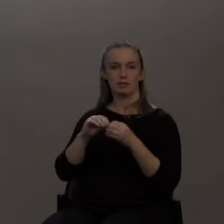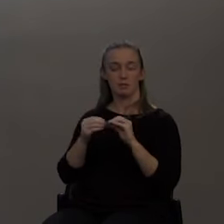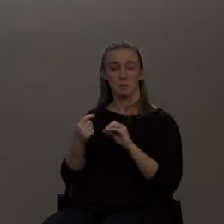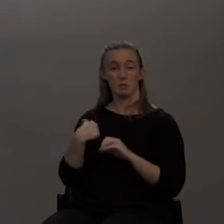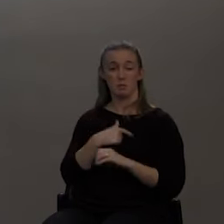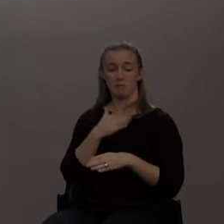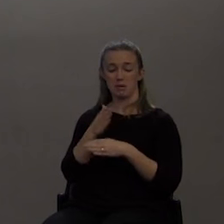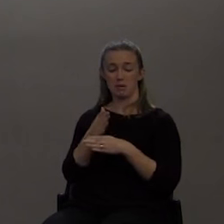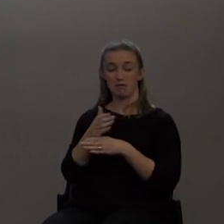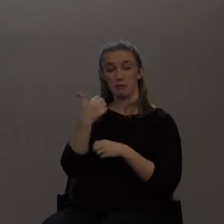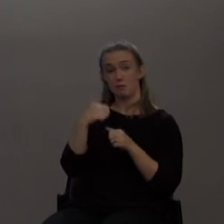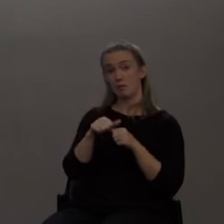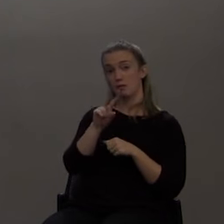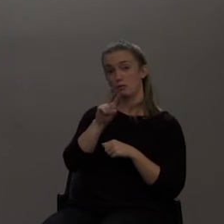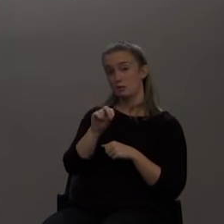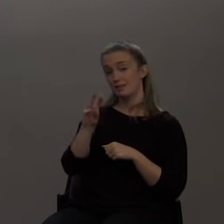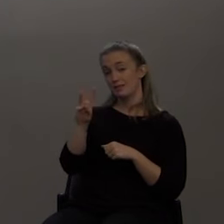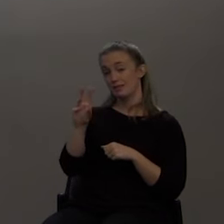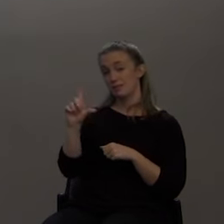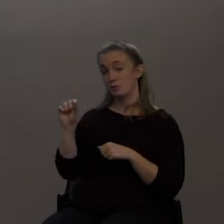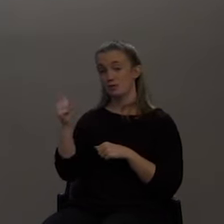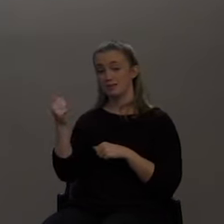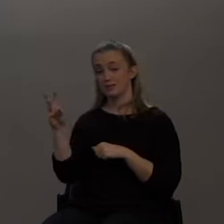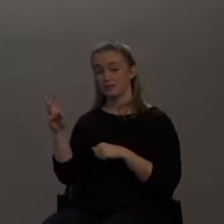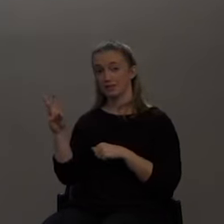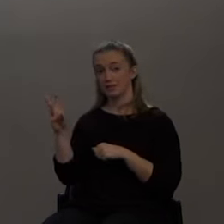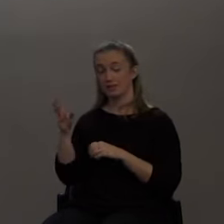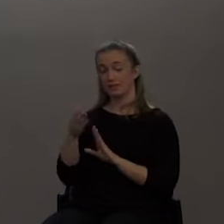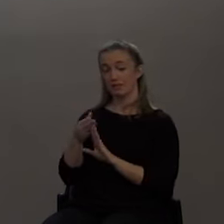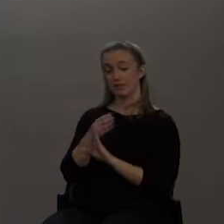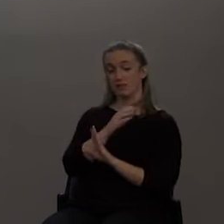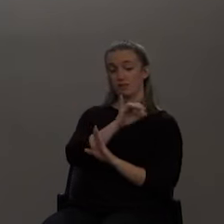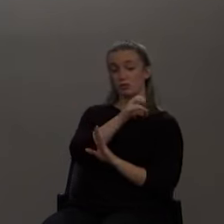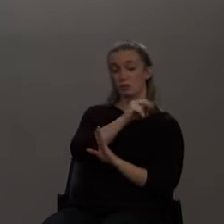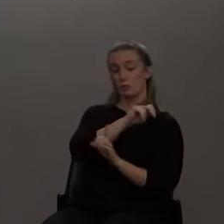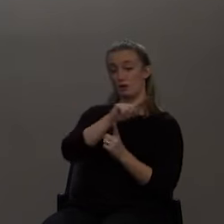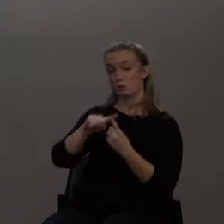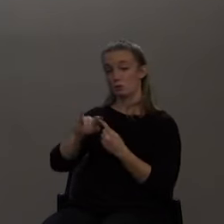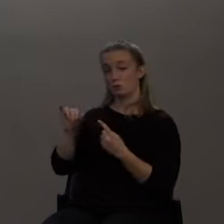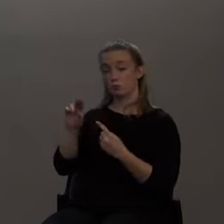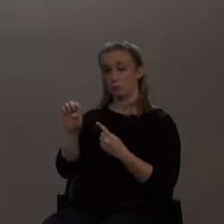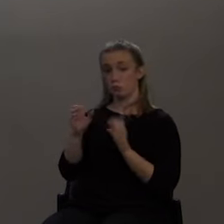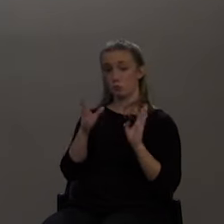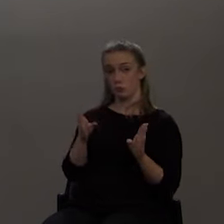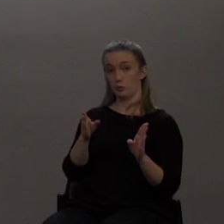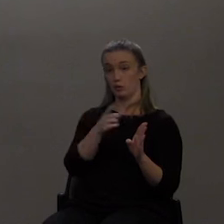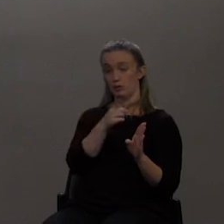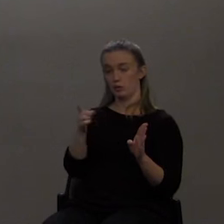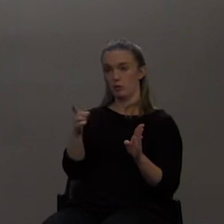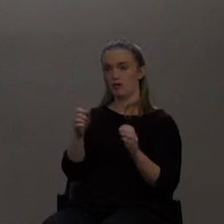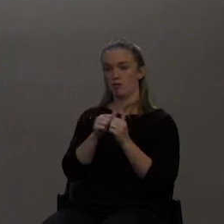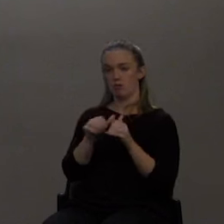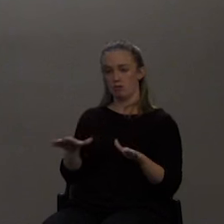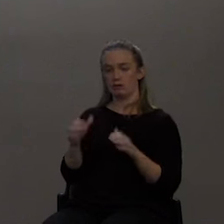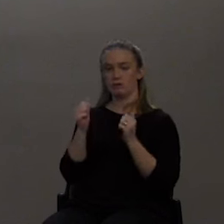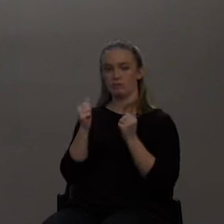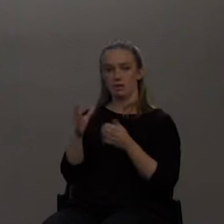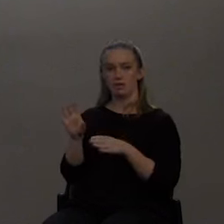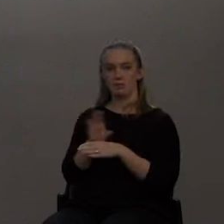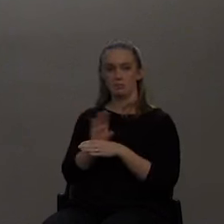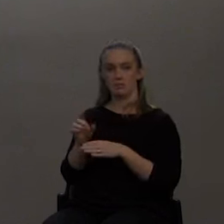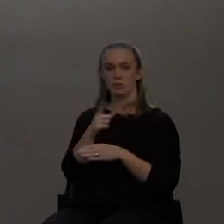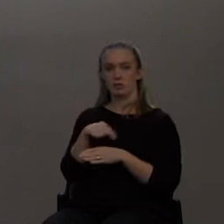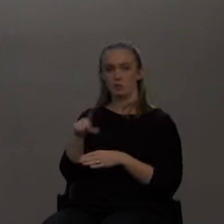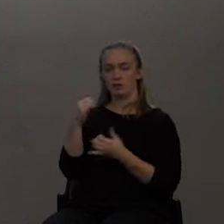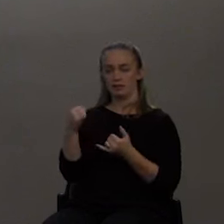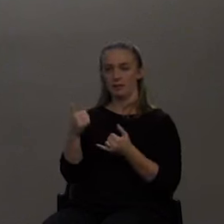remember 2006 and 2016, the first handful of years there, frankly, you probably lost a lot of businesses that you've had to backfill. We are